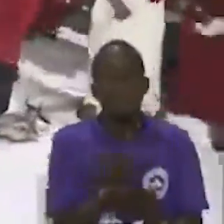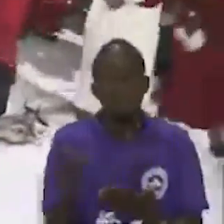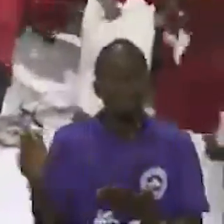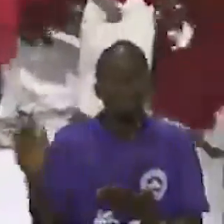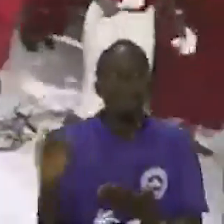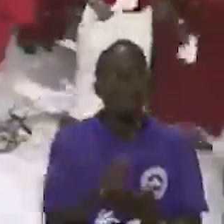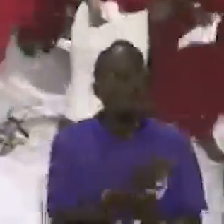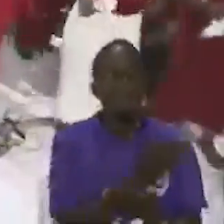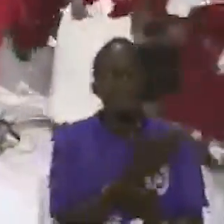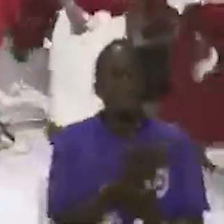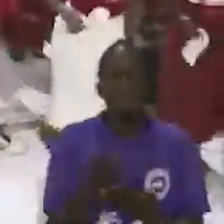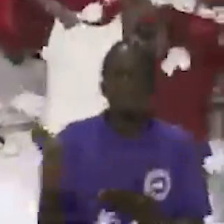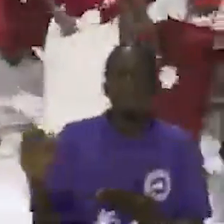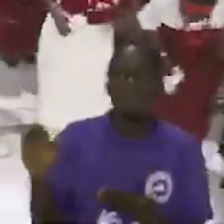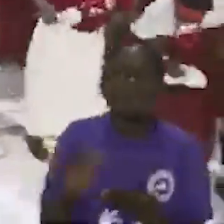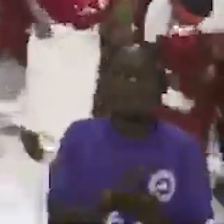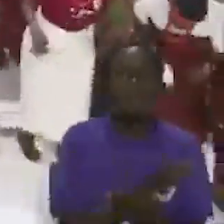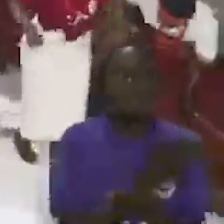God is a